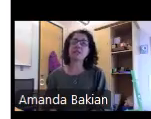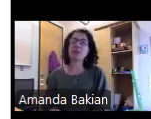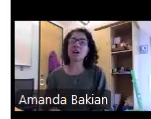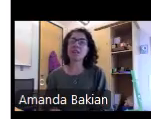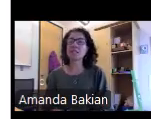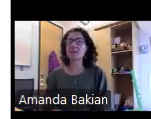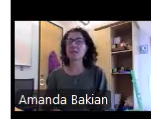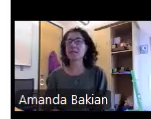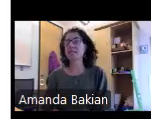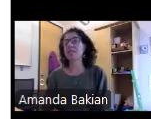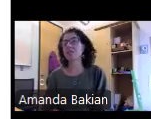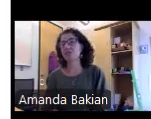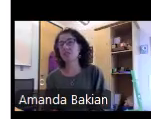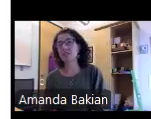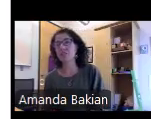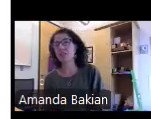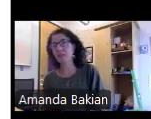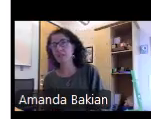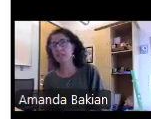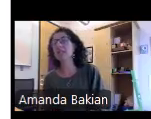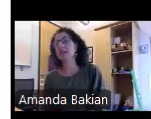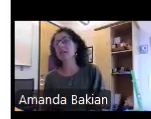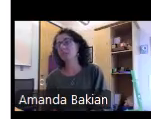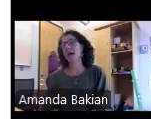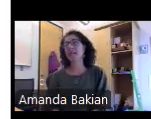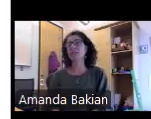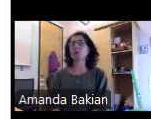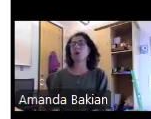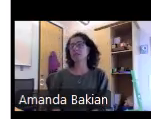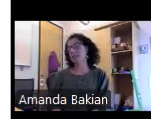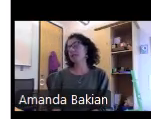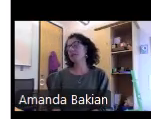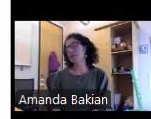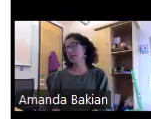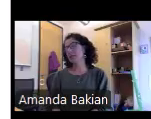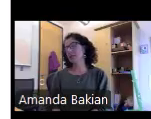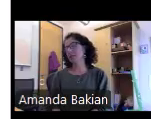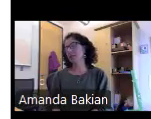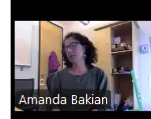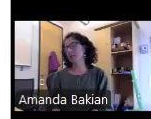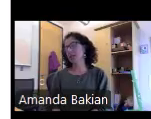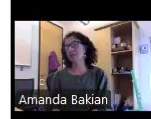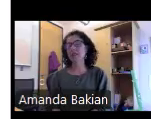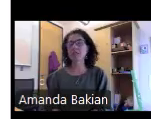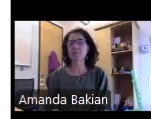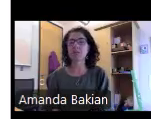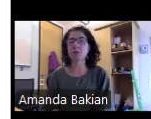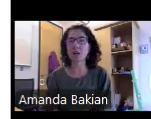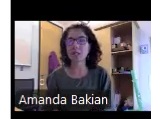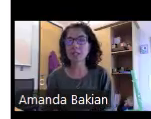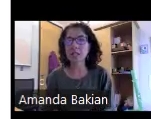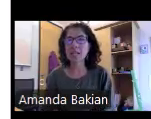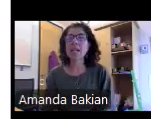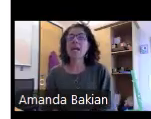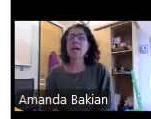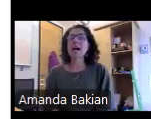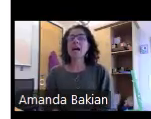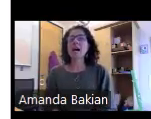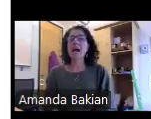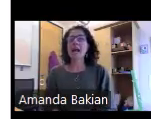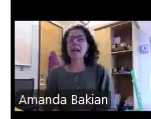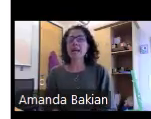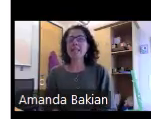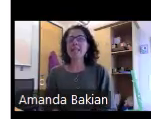found that 10% of their autism cases clustered in families. That has broadened since the definition of autism has broadened.